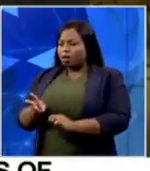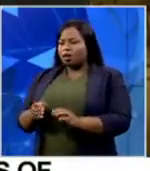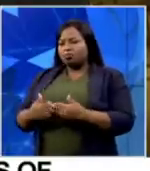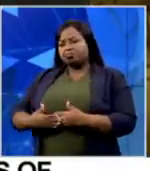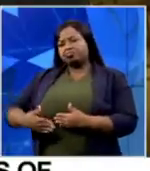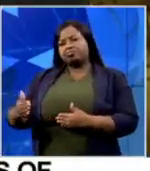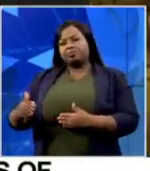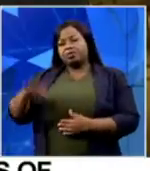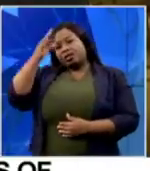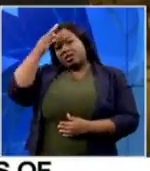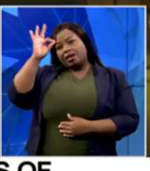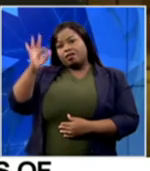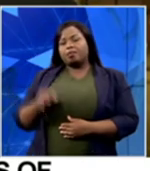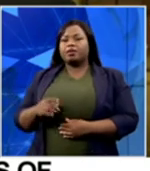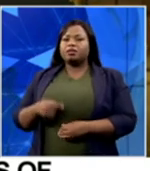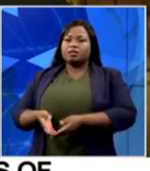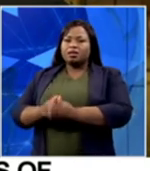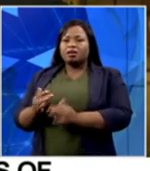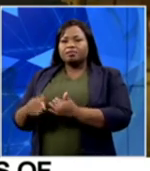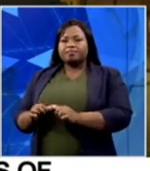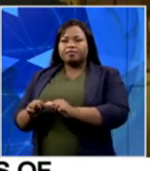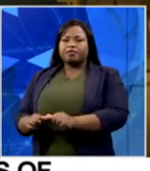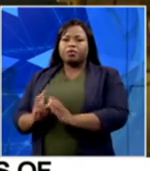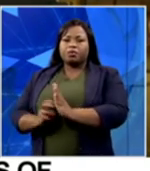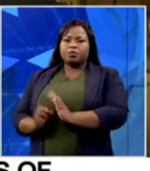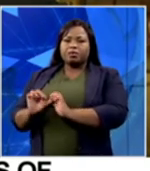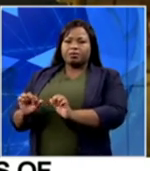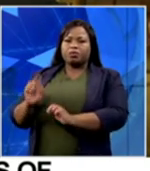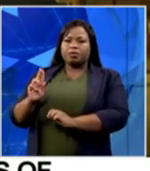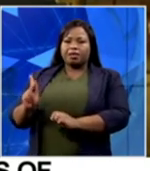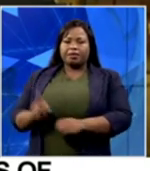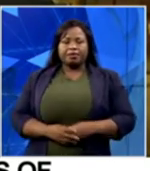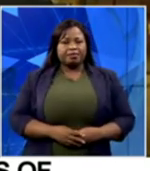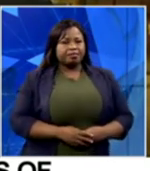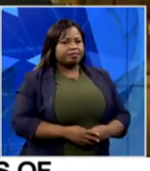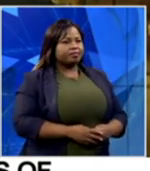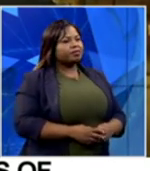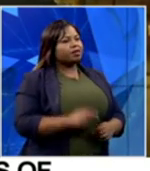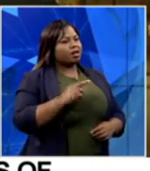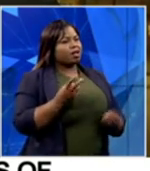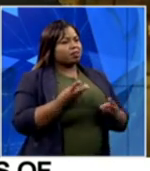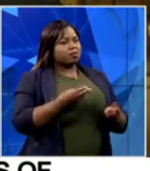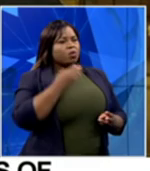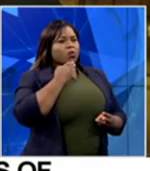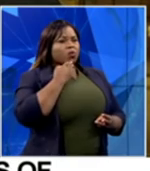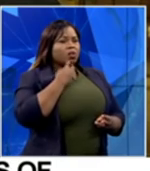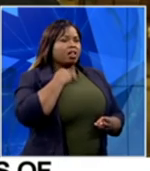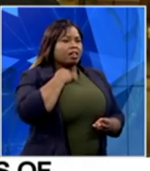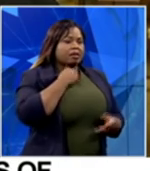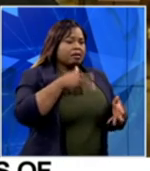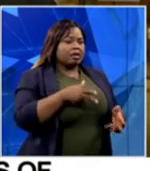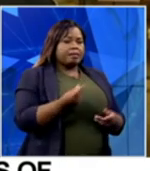as our government asks people to. Are there any people that are stranded here that financially, or